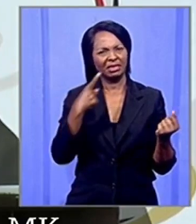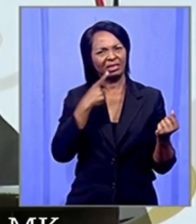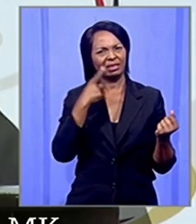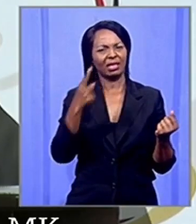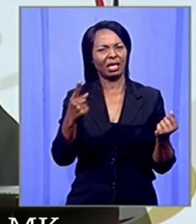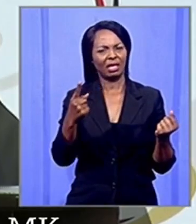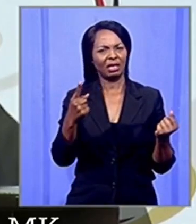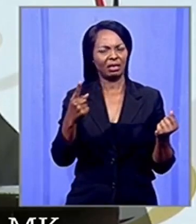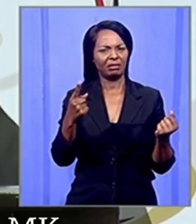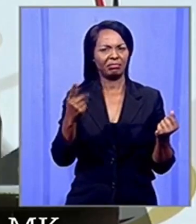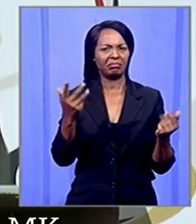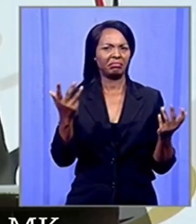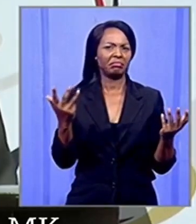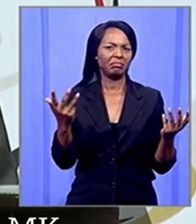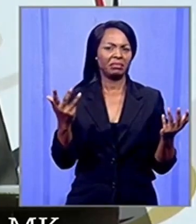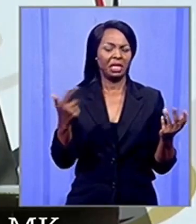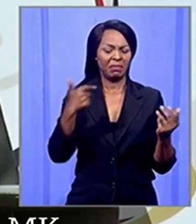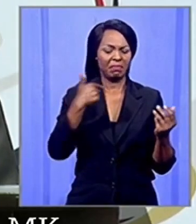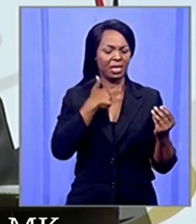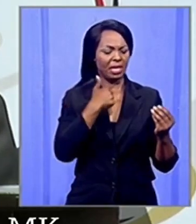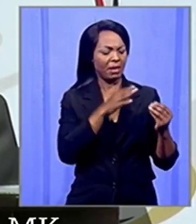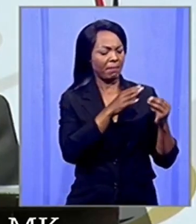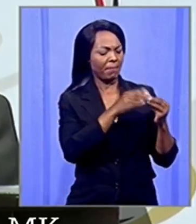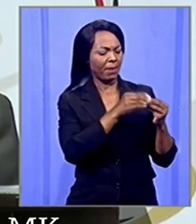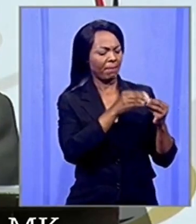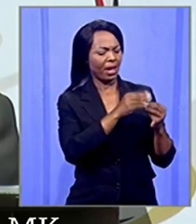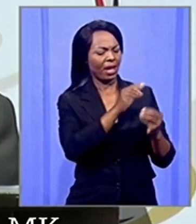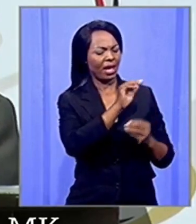I remain a member of the ANC,